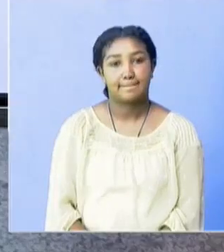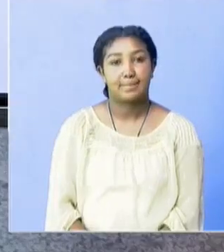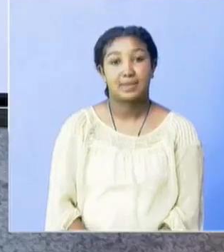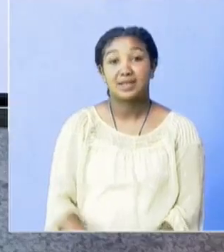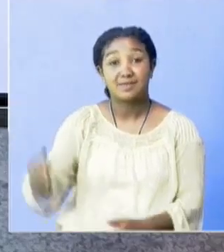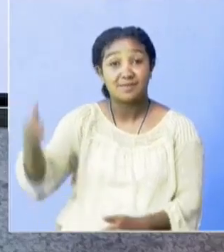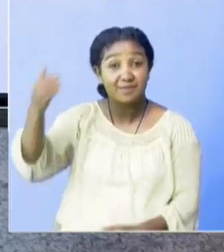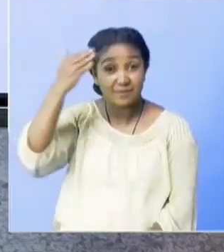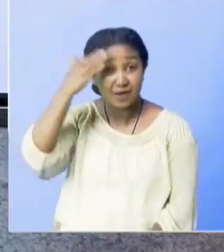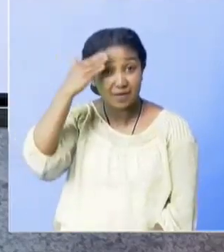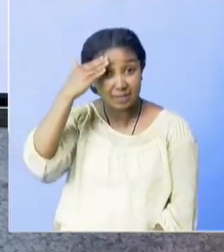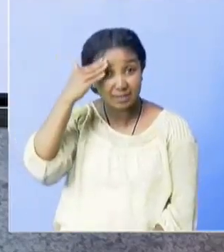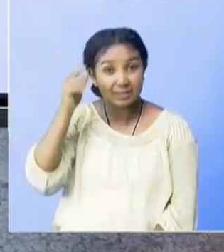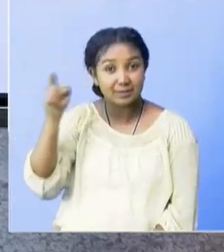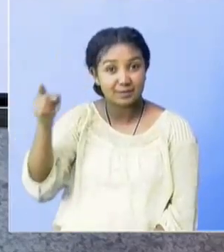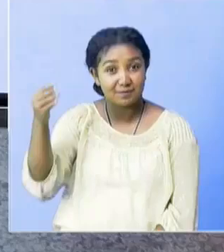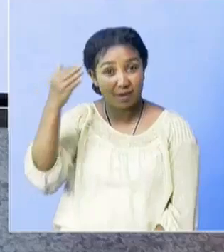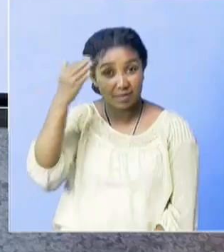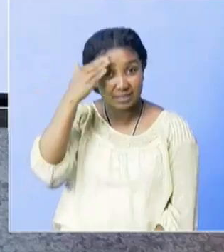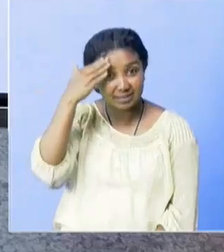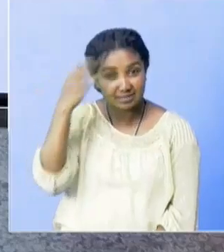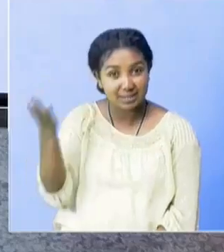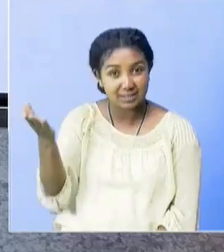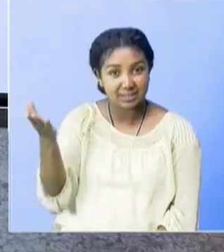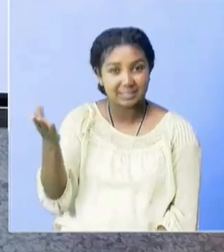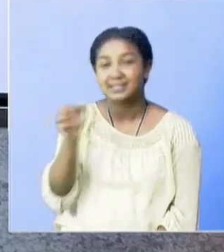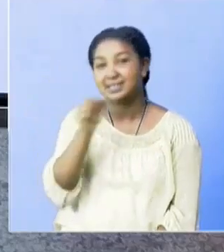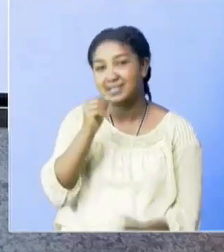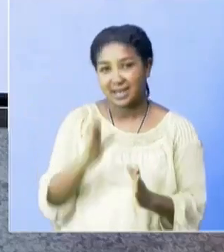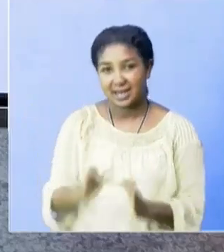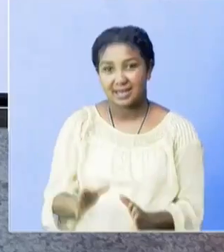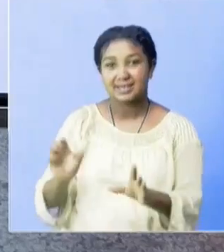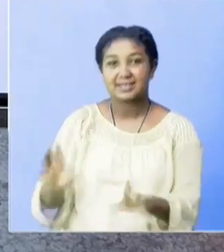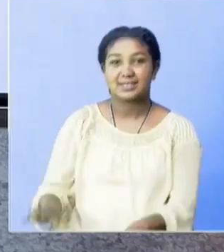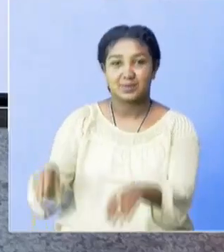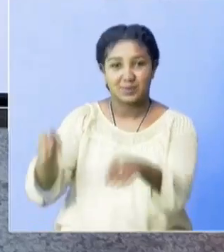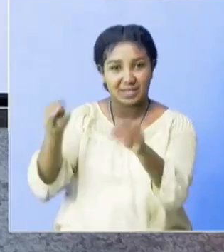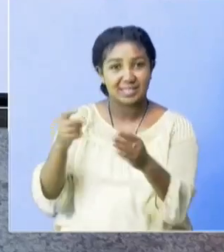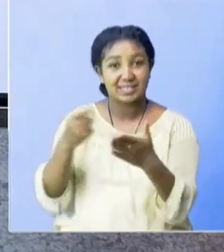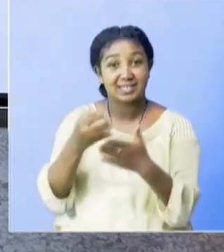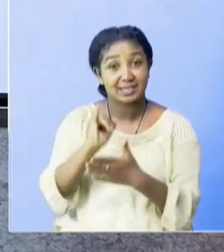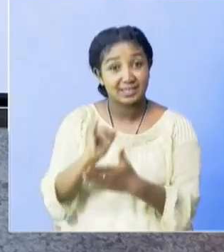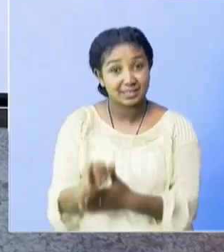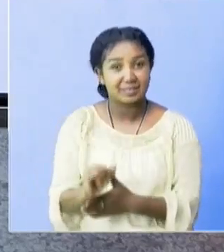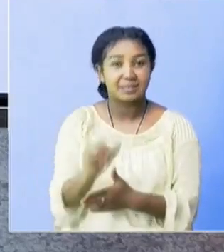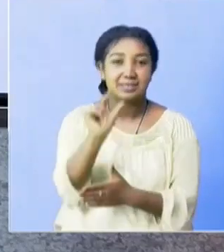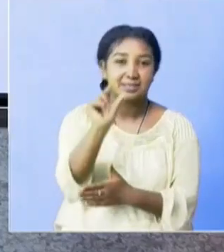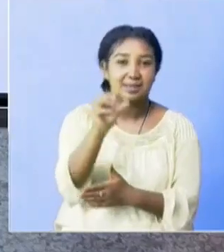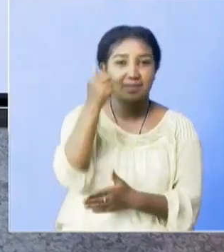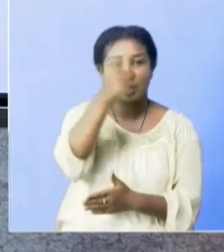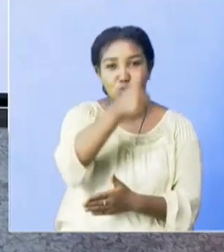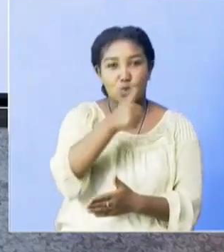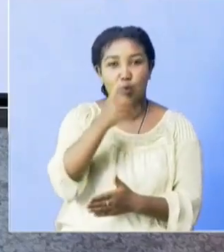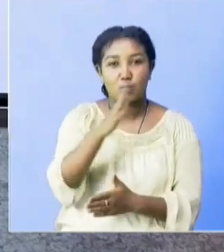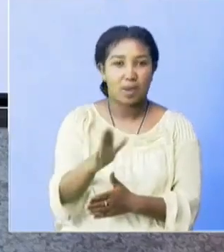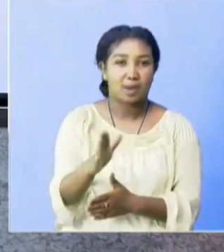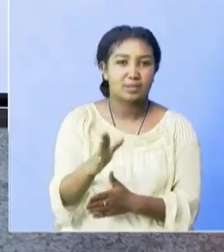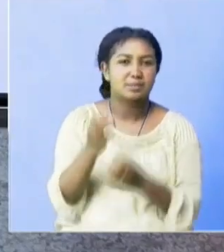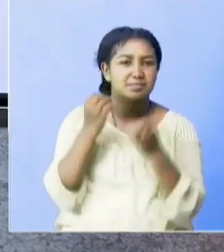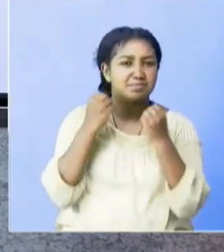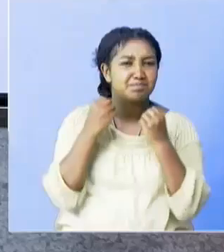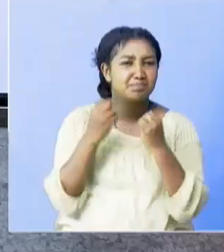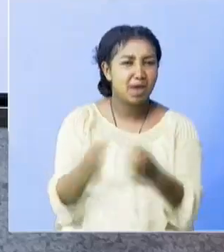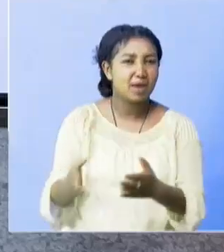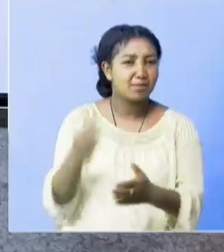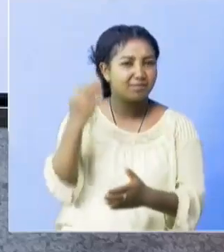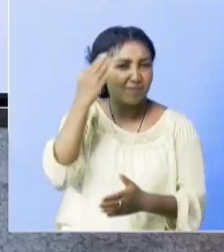He is famous singer. Students, this is some Ethiopians. We have many